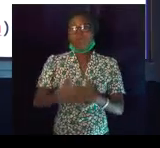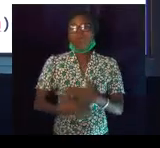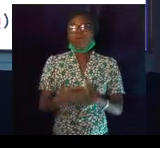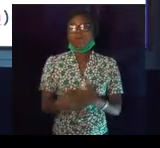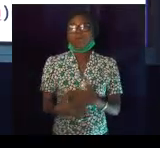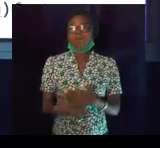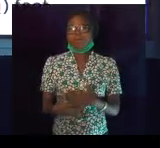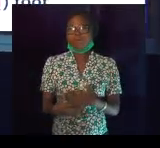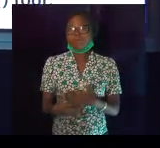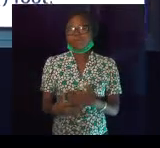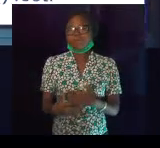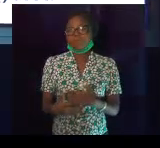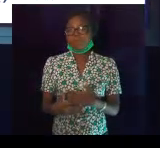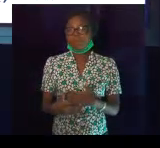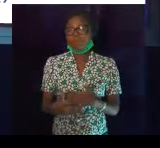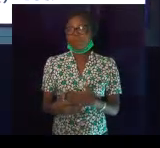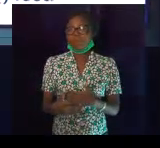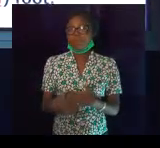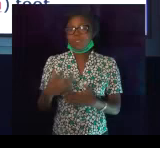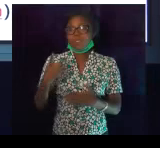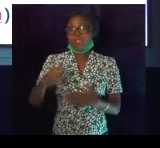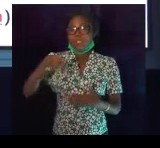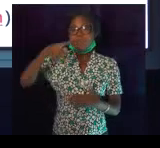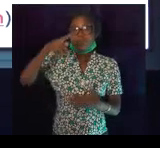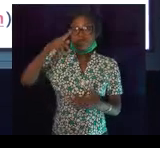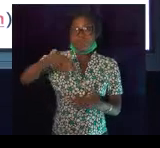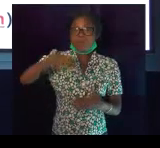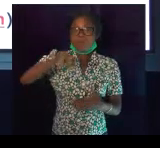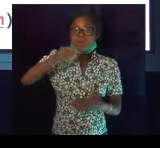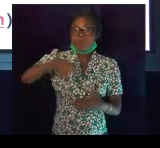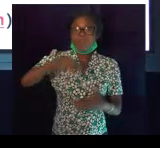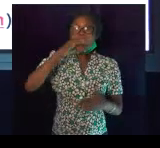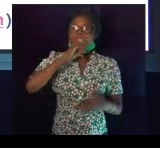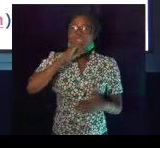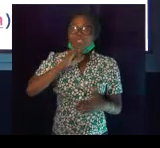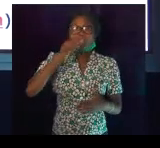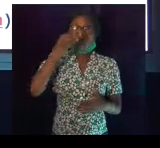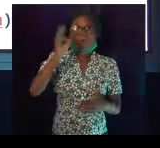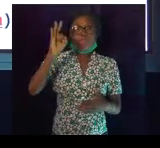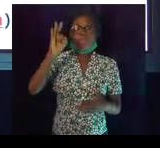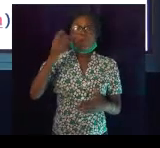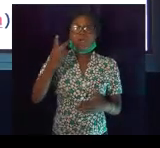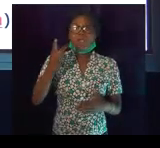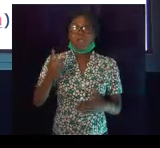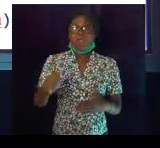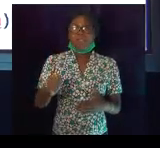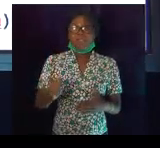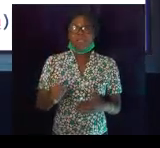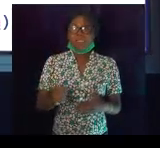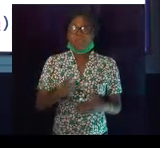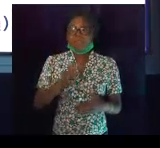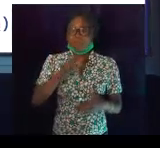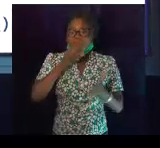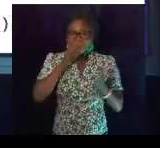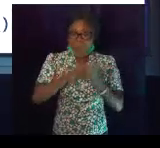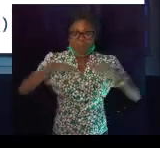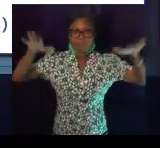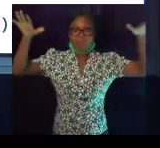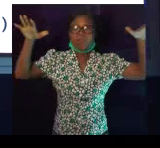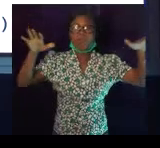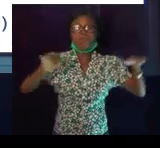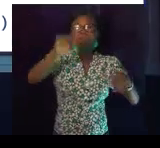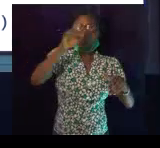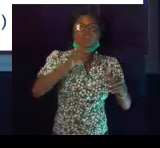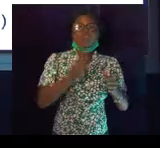of bread. The preposition is of. The bird flew through